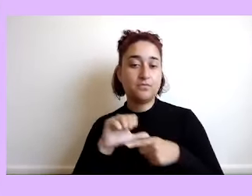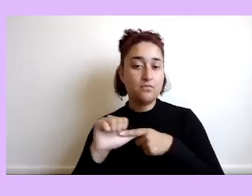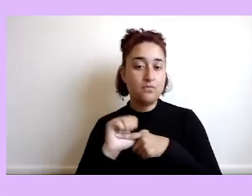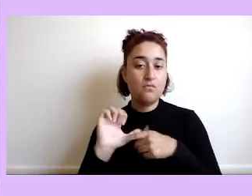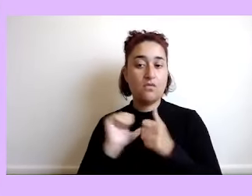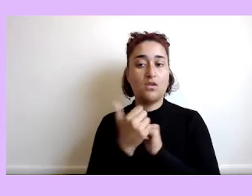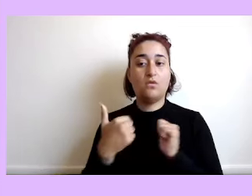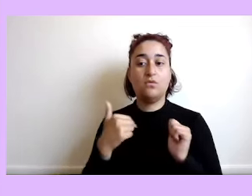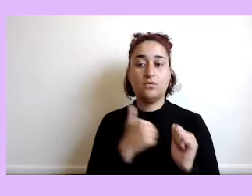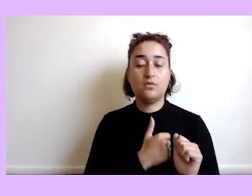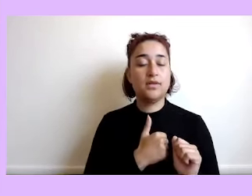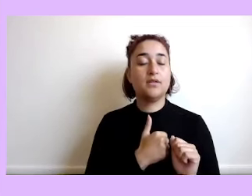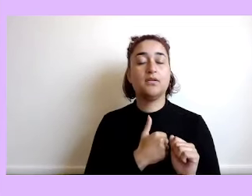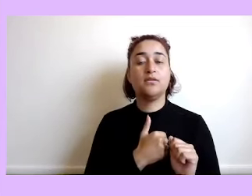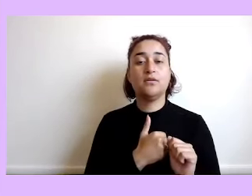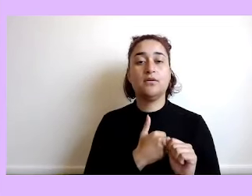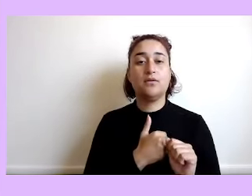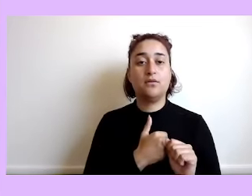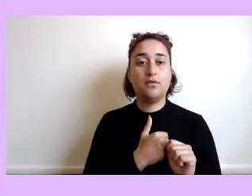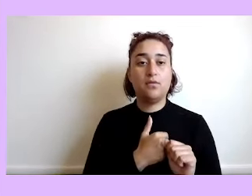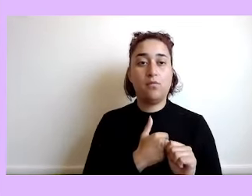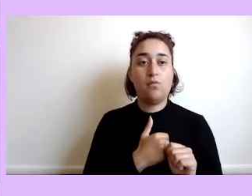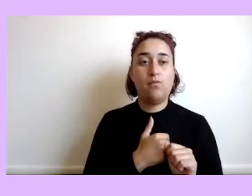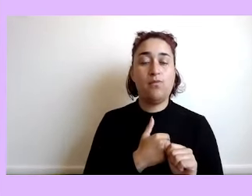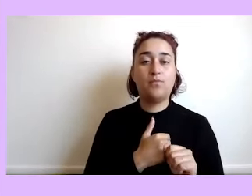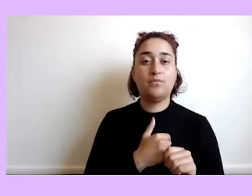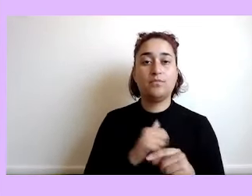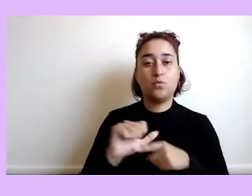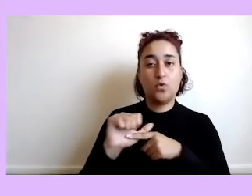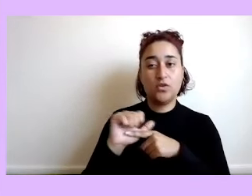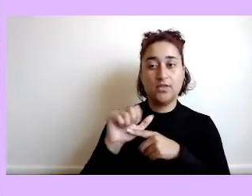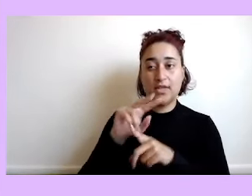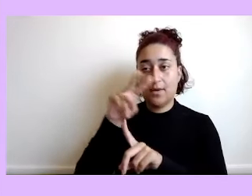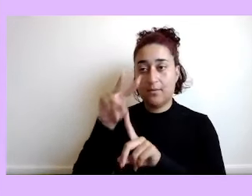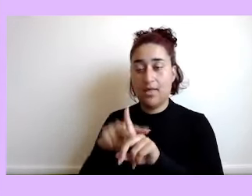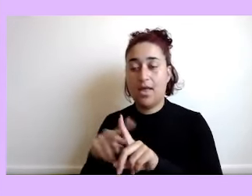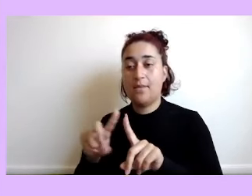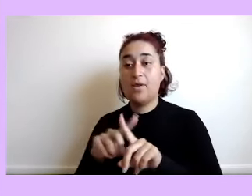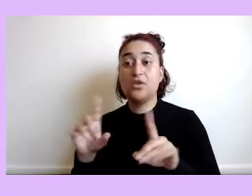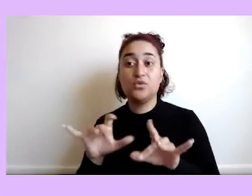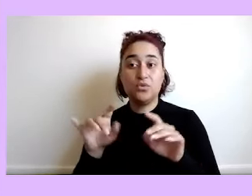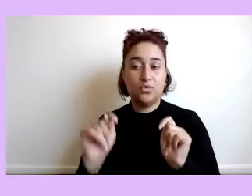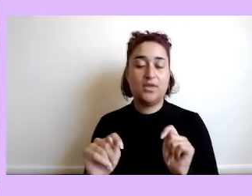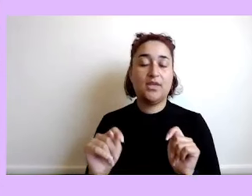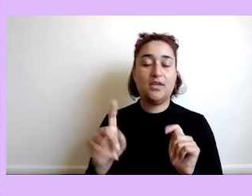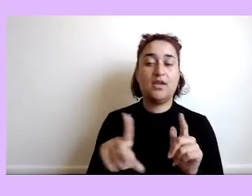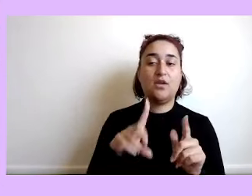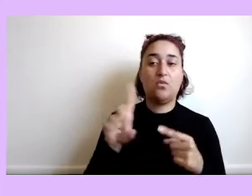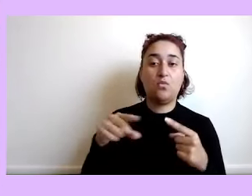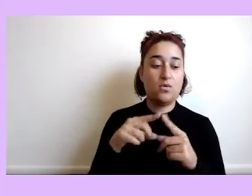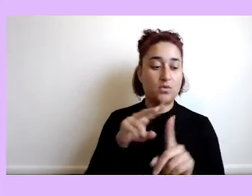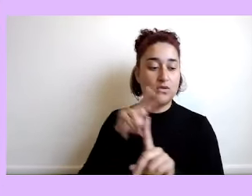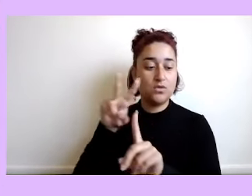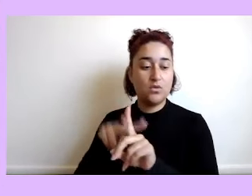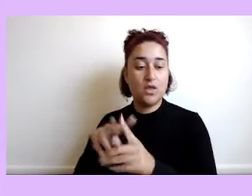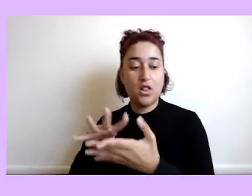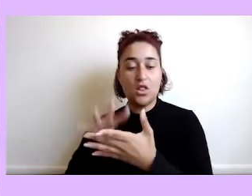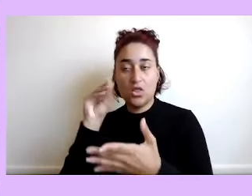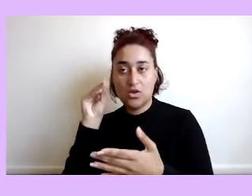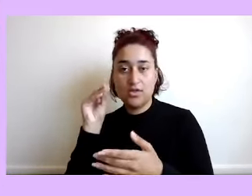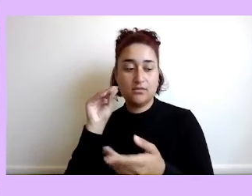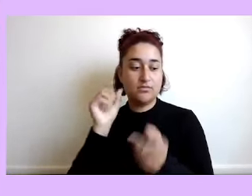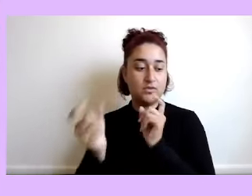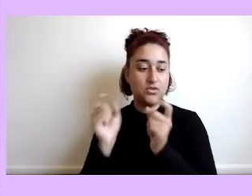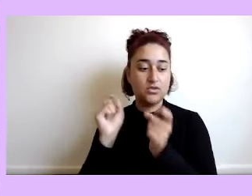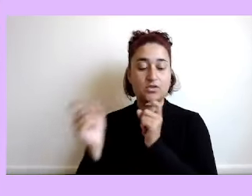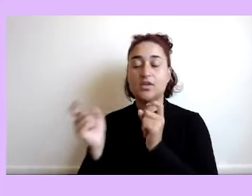actually, to Stephanie's point, rehearsing the thing, but like doing the thing, and in doing the thing, learning the thing, iterating the thing, figuring out what